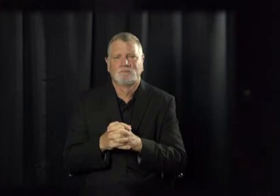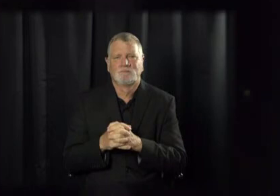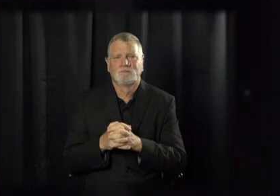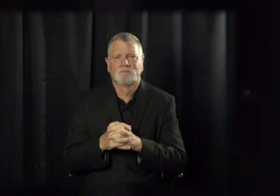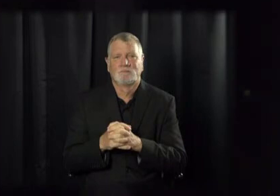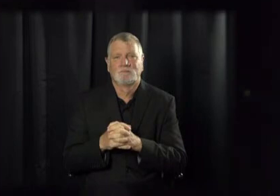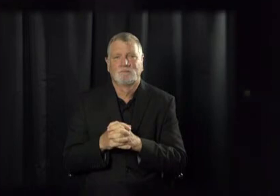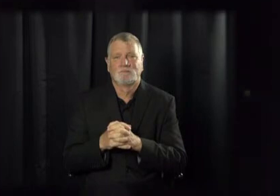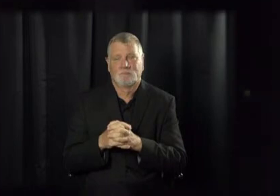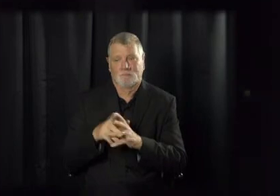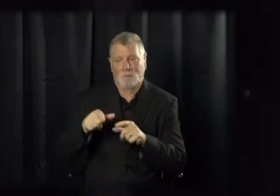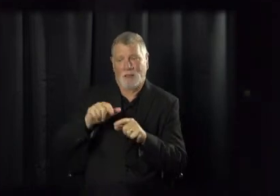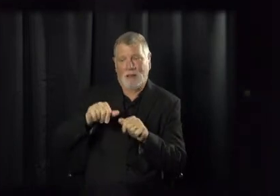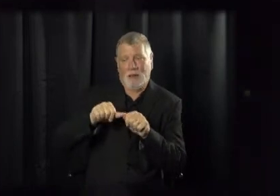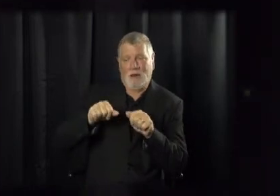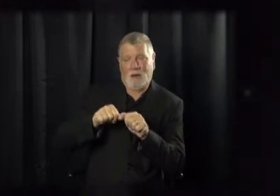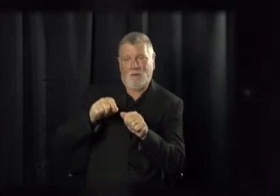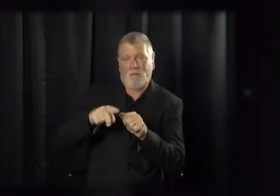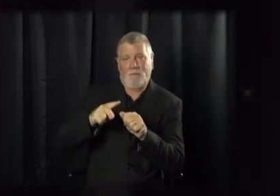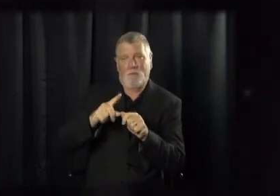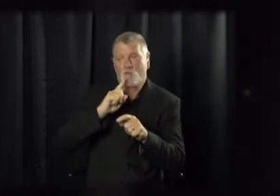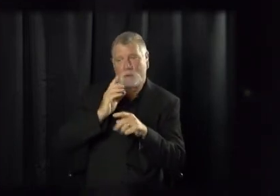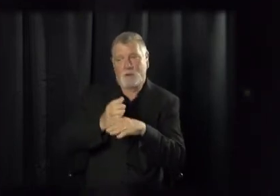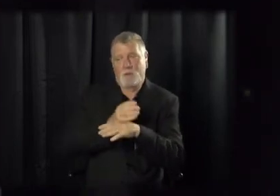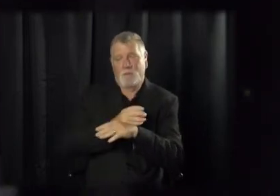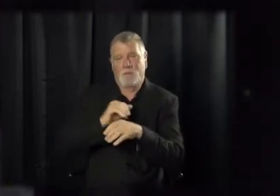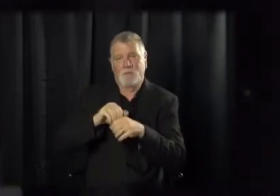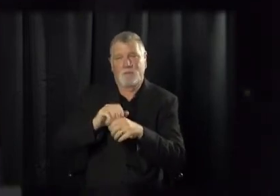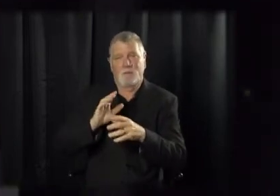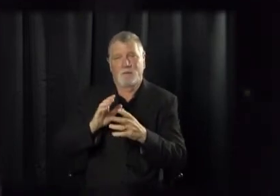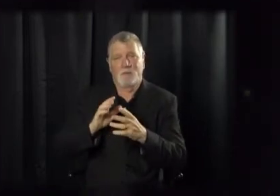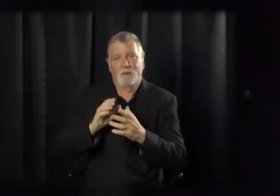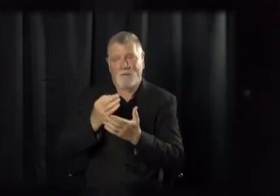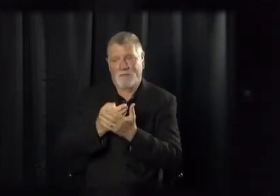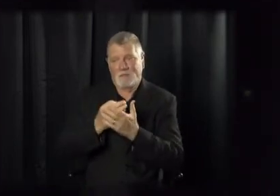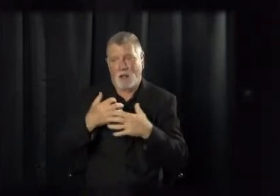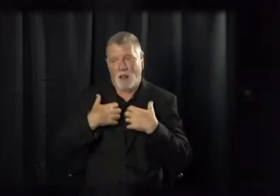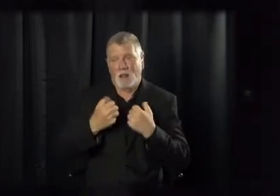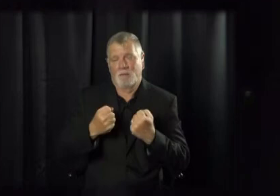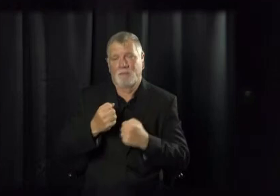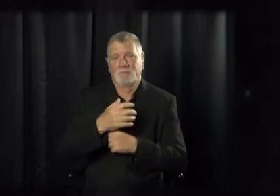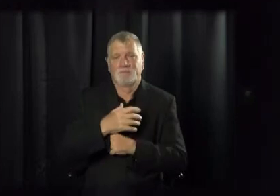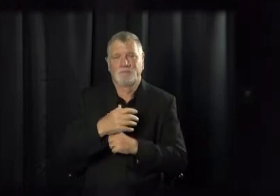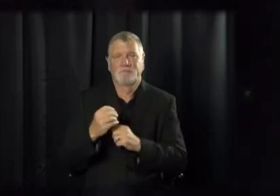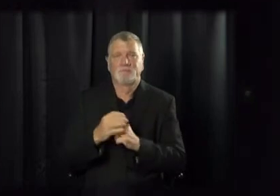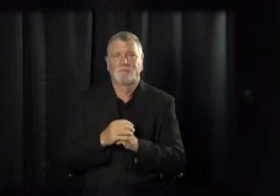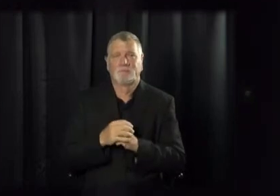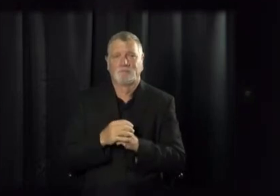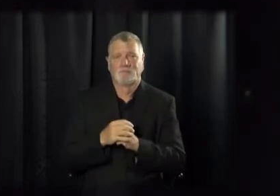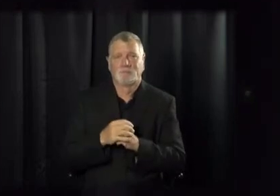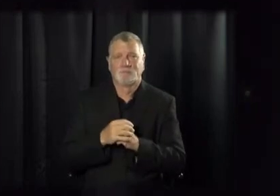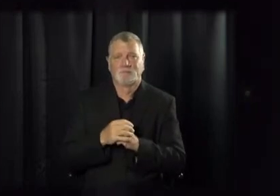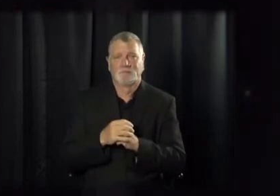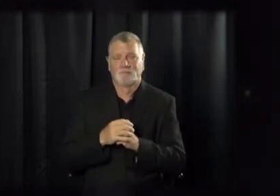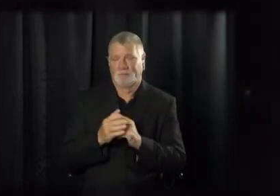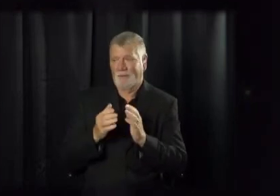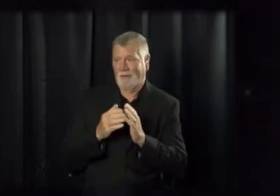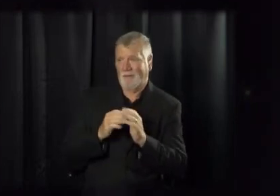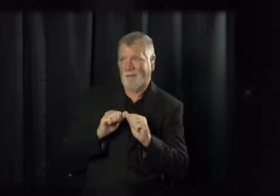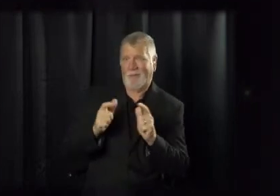the sector has been improving in terms of its fiscal health against all